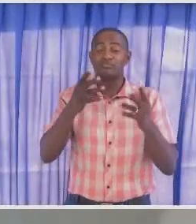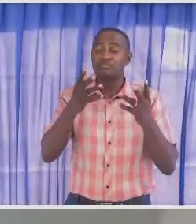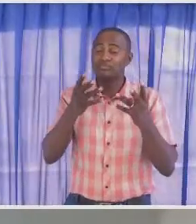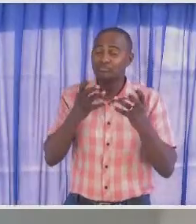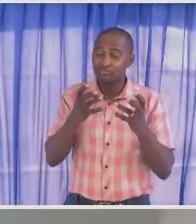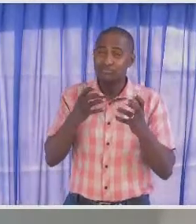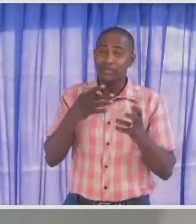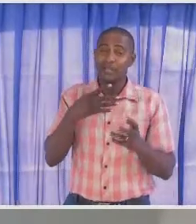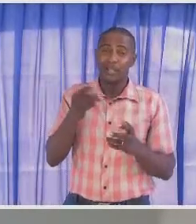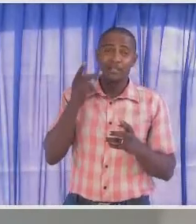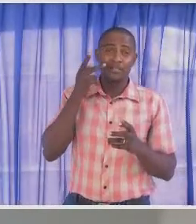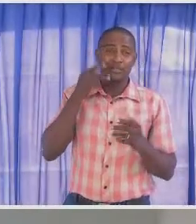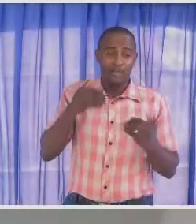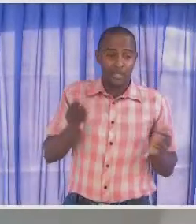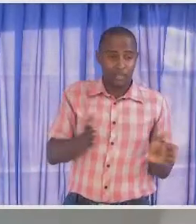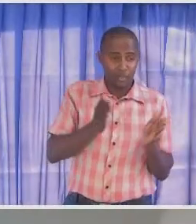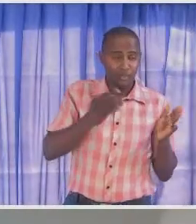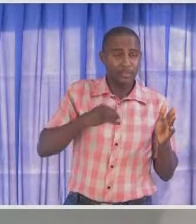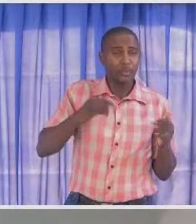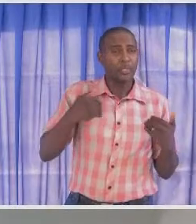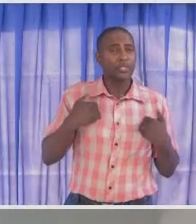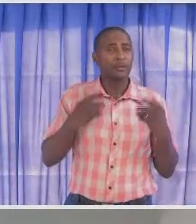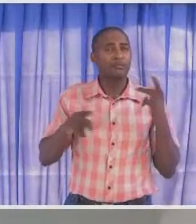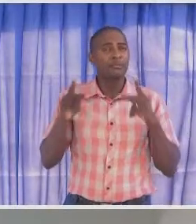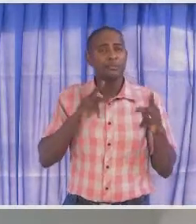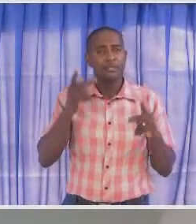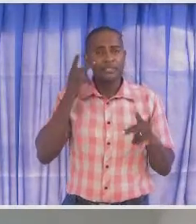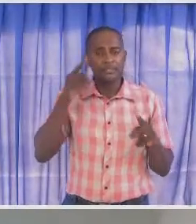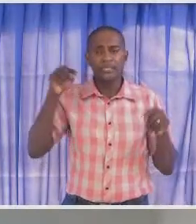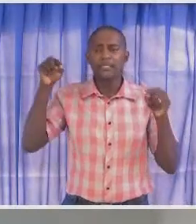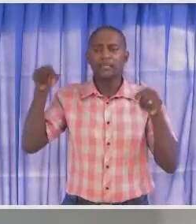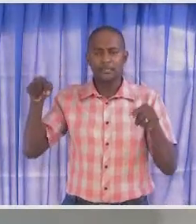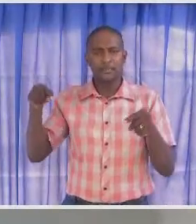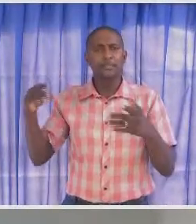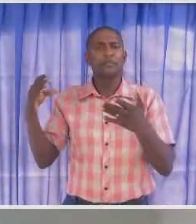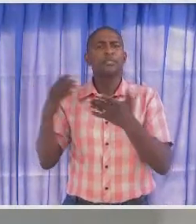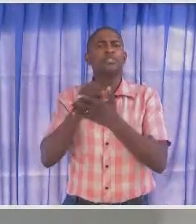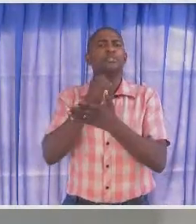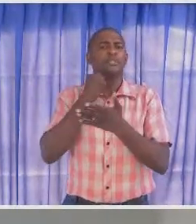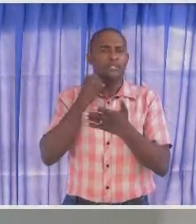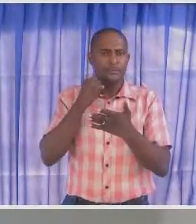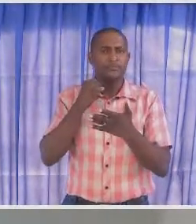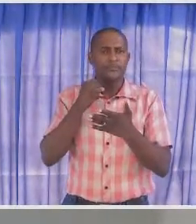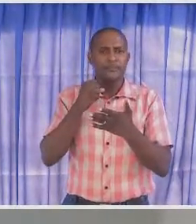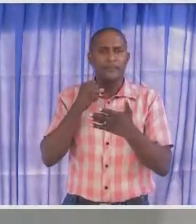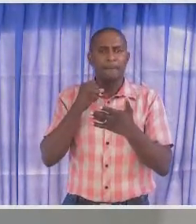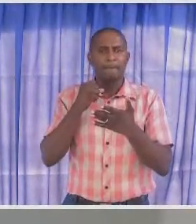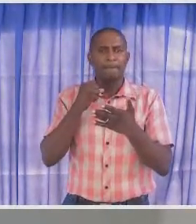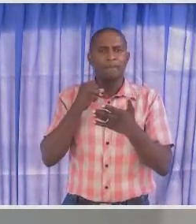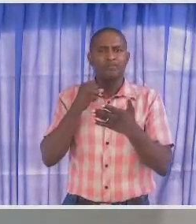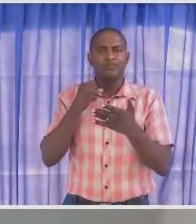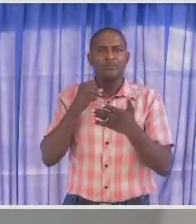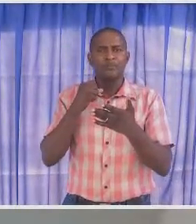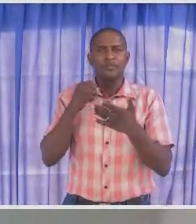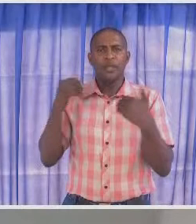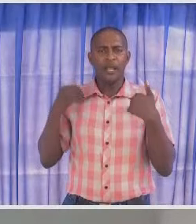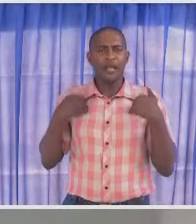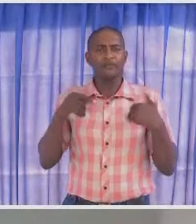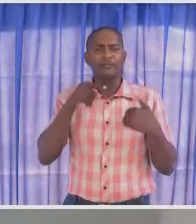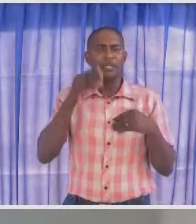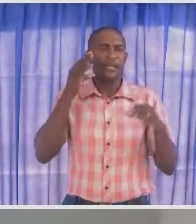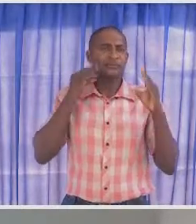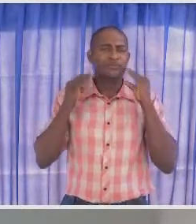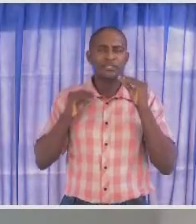to encourage our young people to see this as an opportunity to carve a niche in the agro-industry